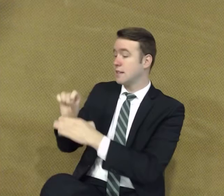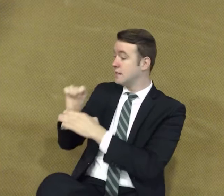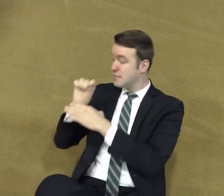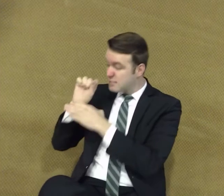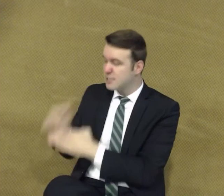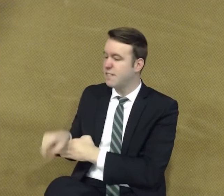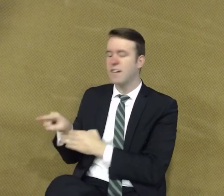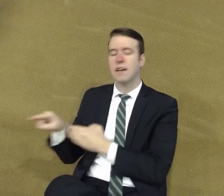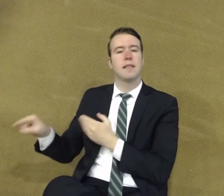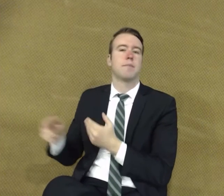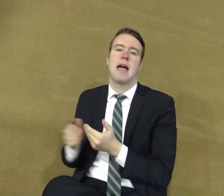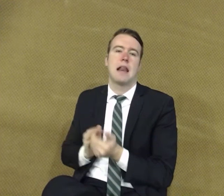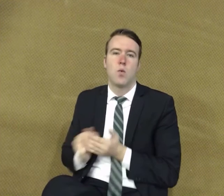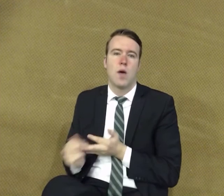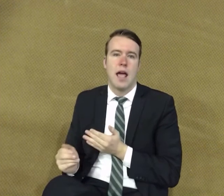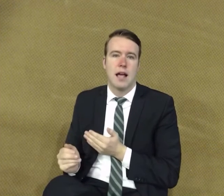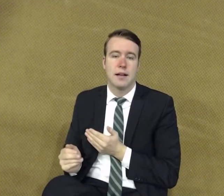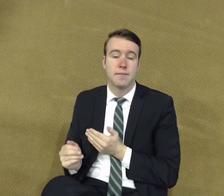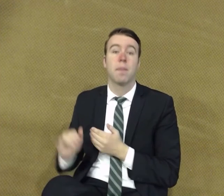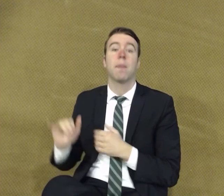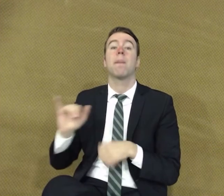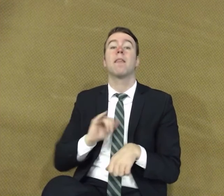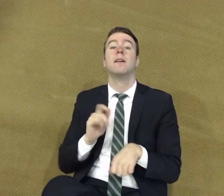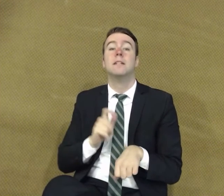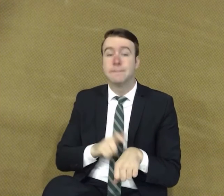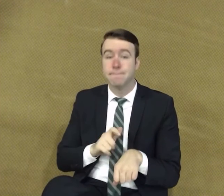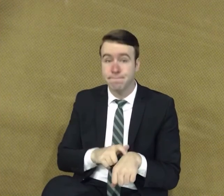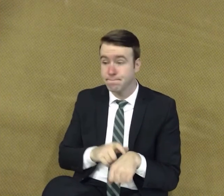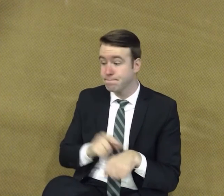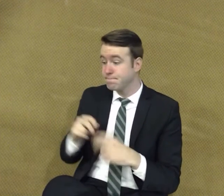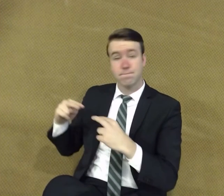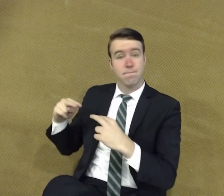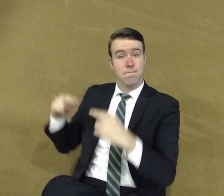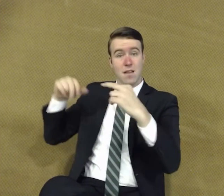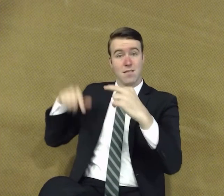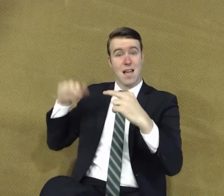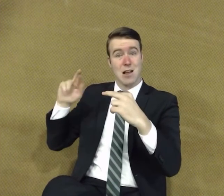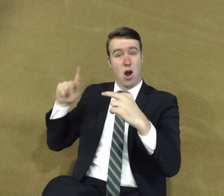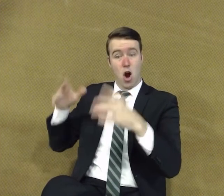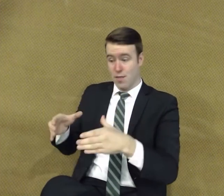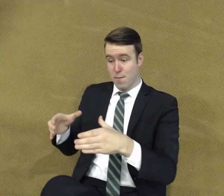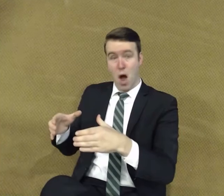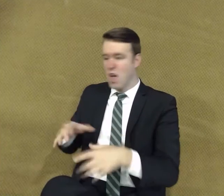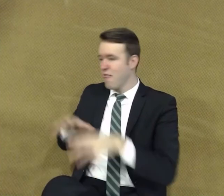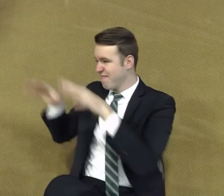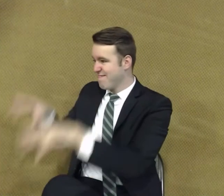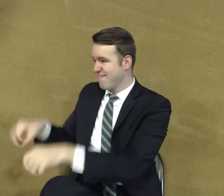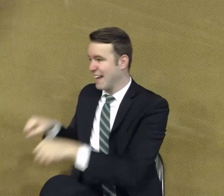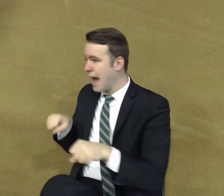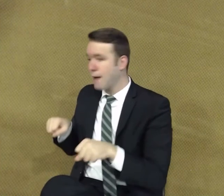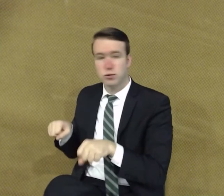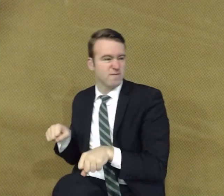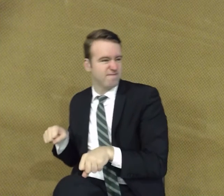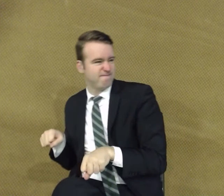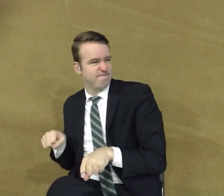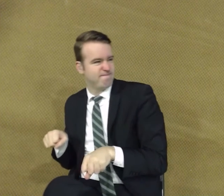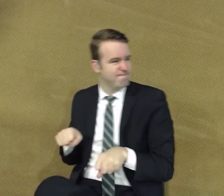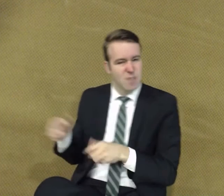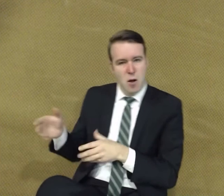defeated them anyway, and at the same time captured the Ark of the Covenant, and at the same time took it